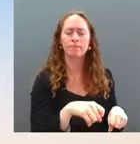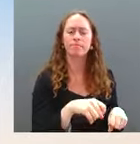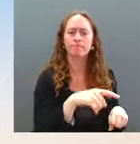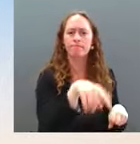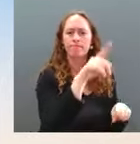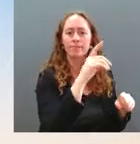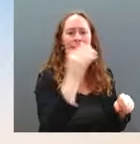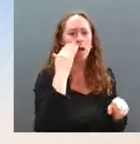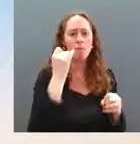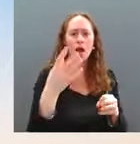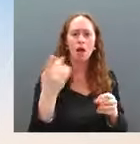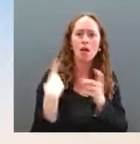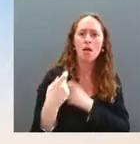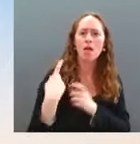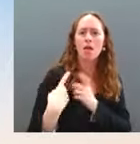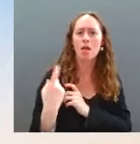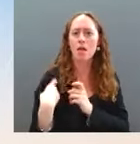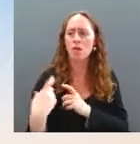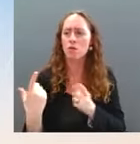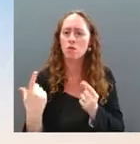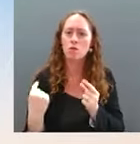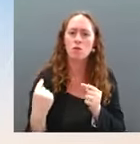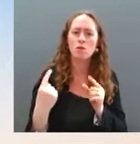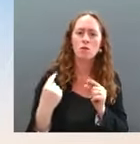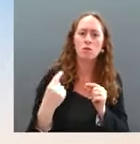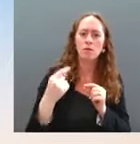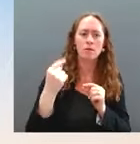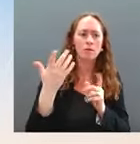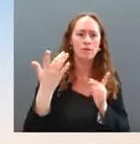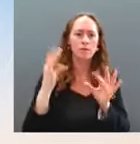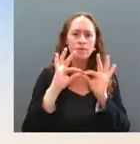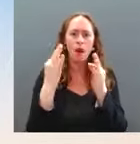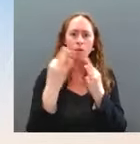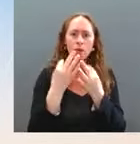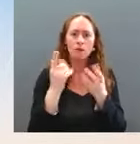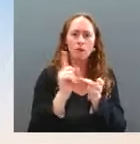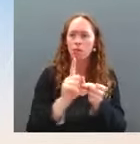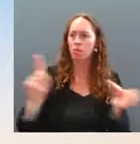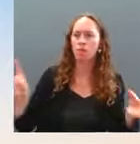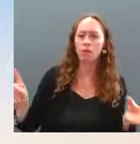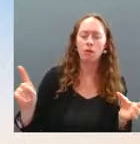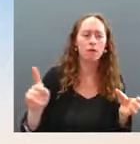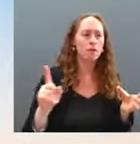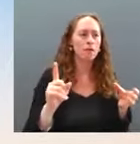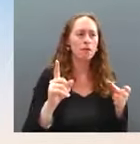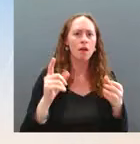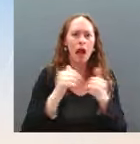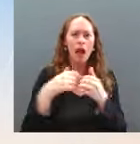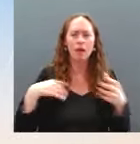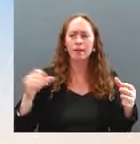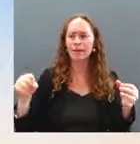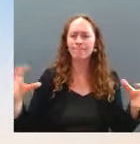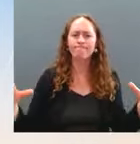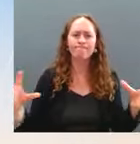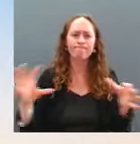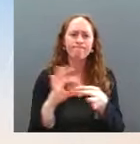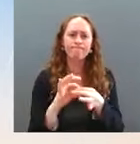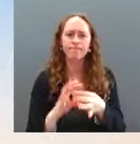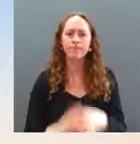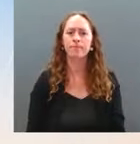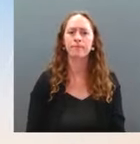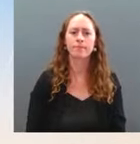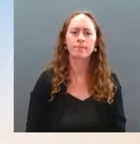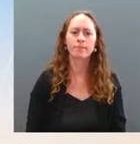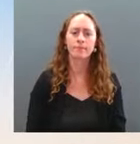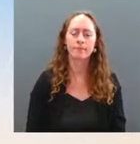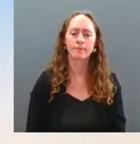be prioritization for individuals who fear persecution and things along those lines. Those are all important questions that are being